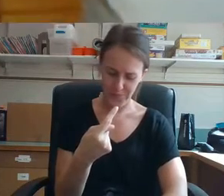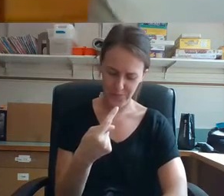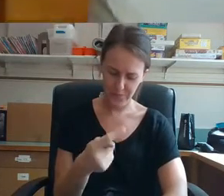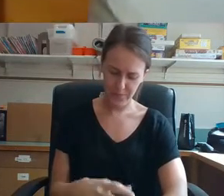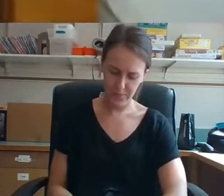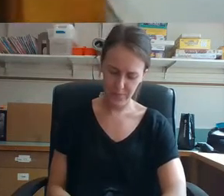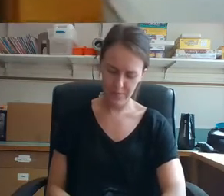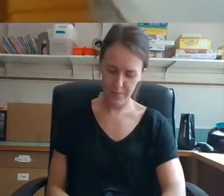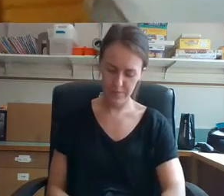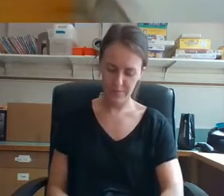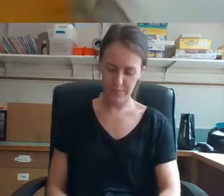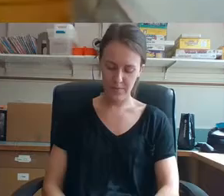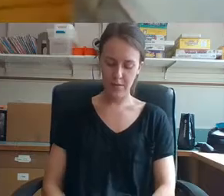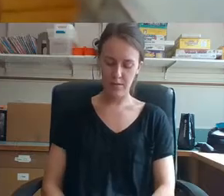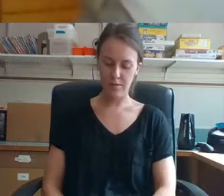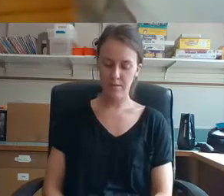today?